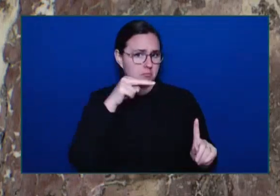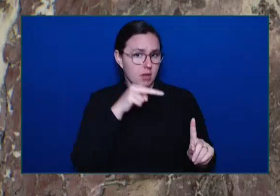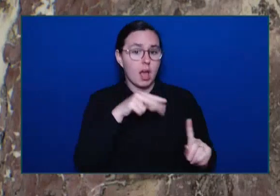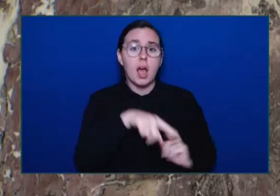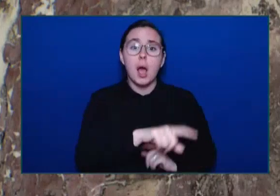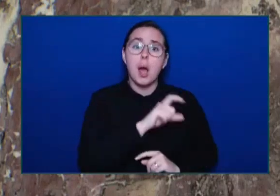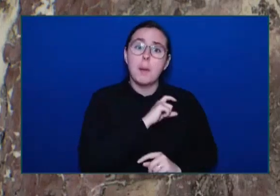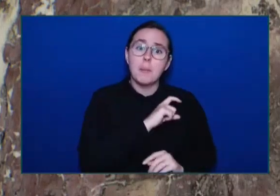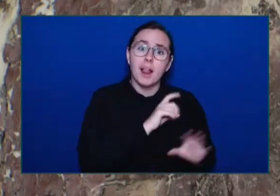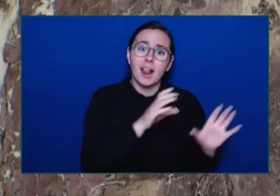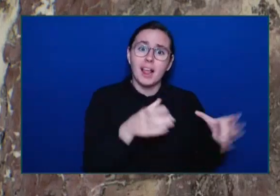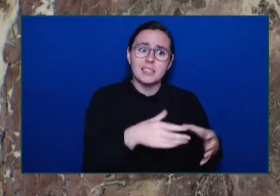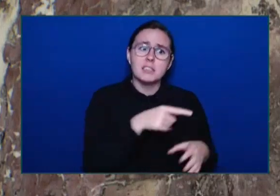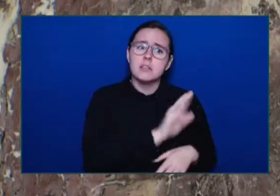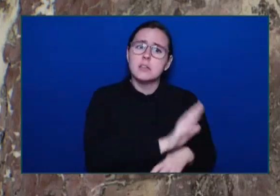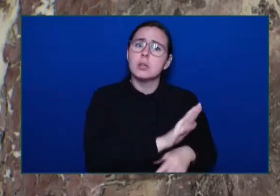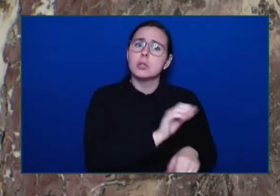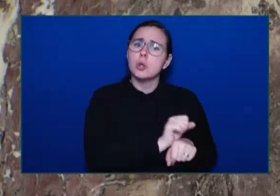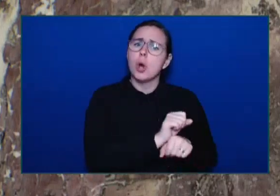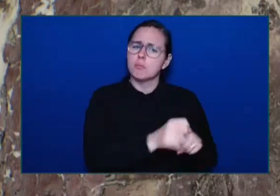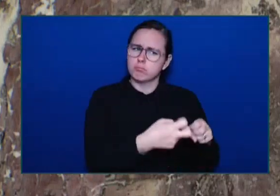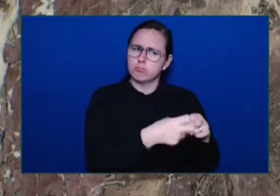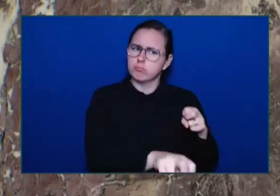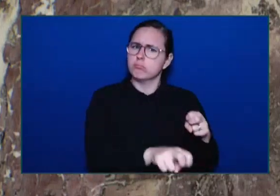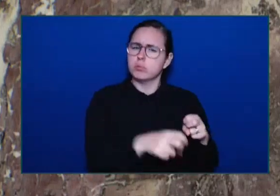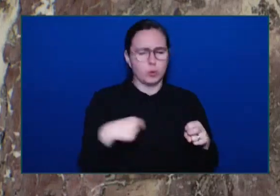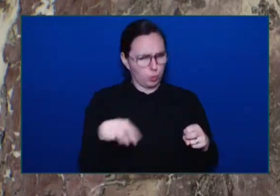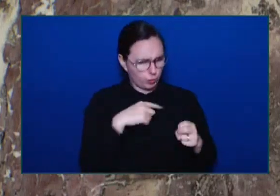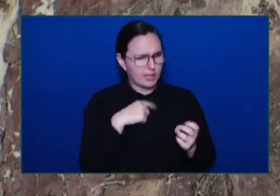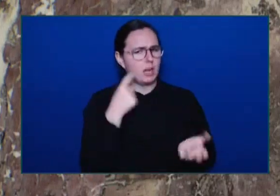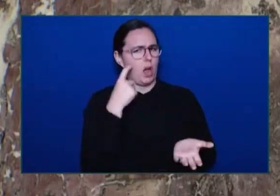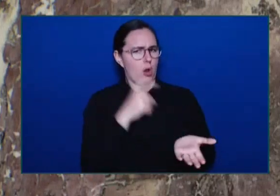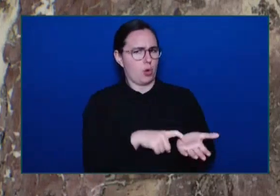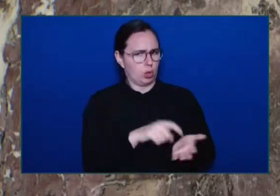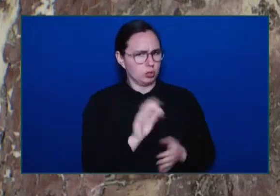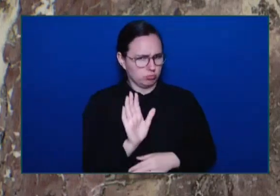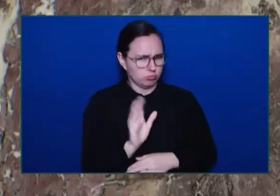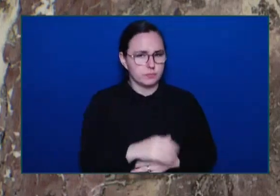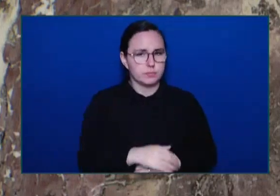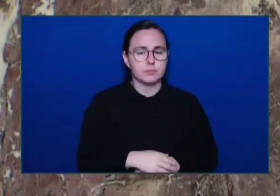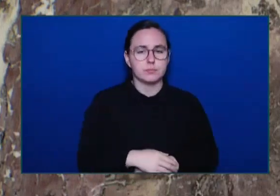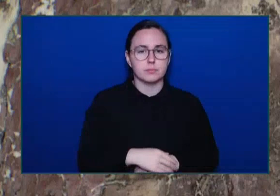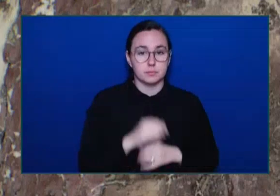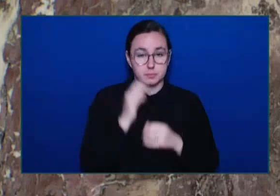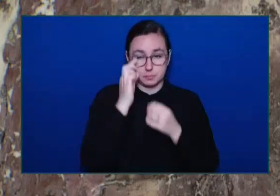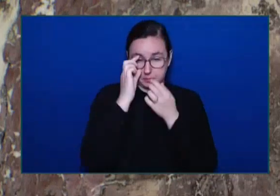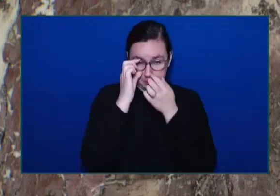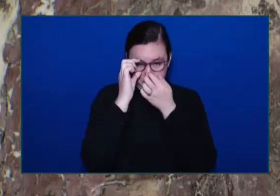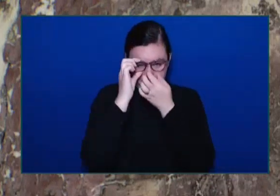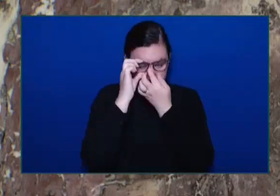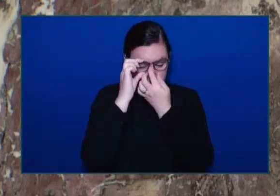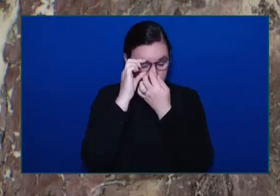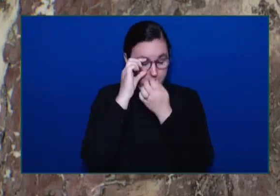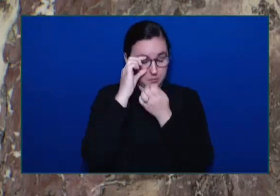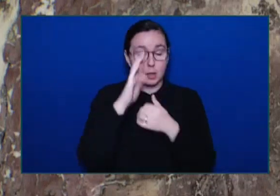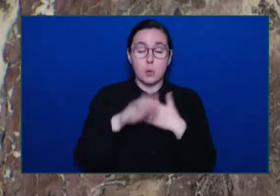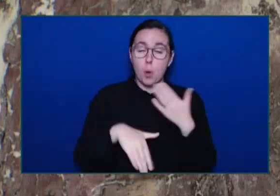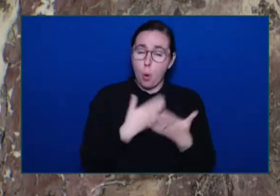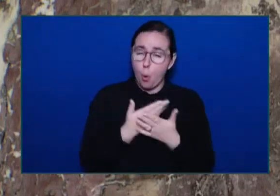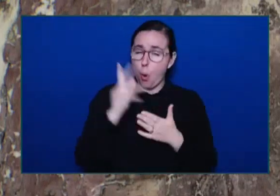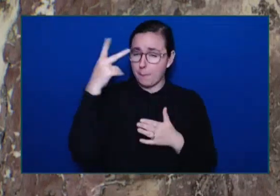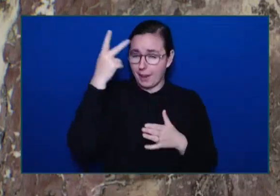know. But what I can also tell the member is that the work of the All-Party Committee, my ministry has been working very hard on those